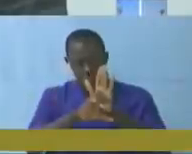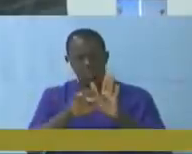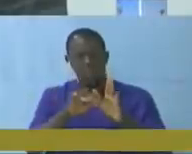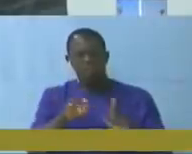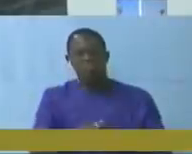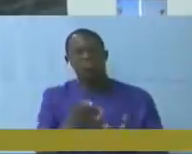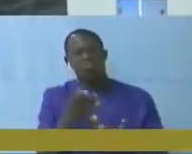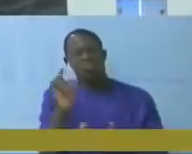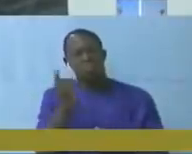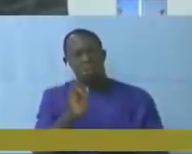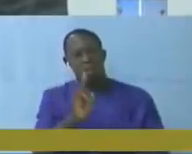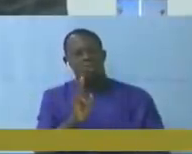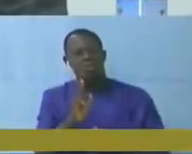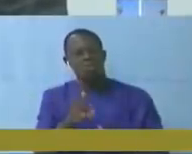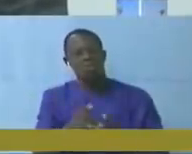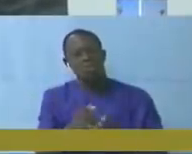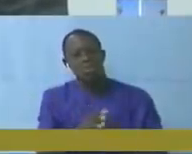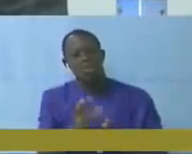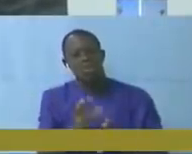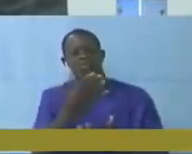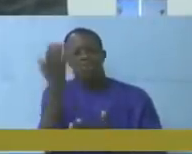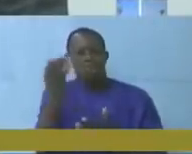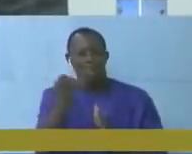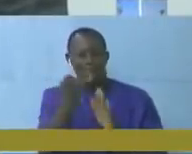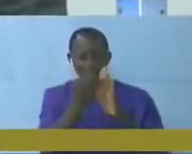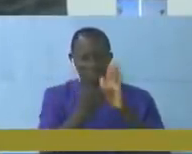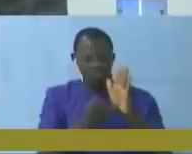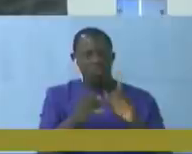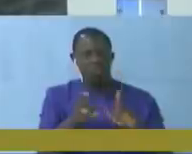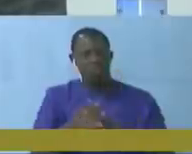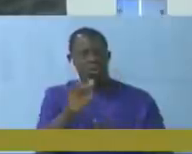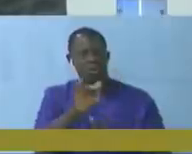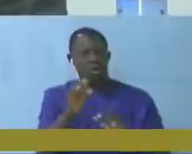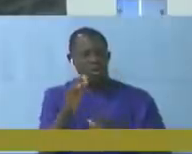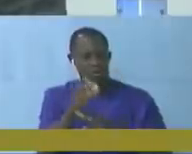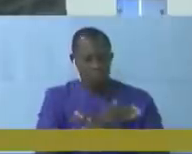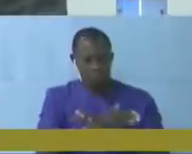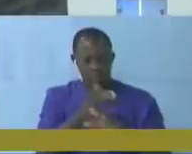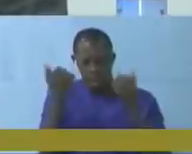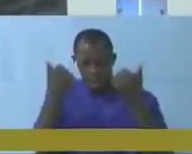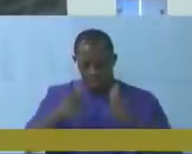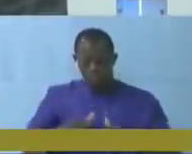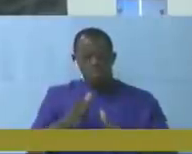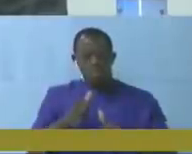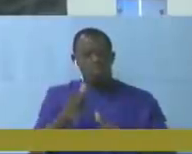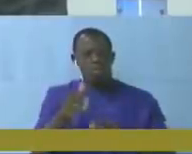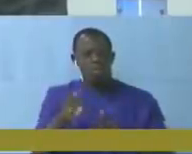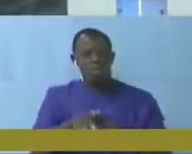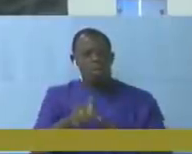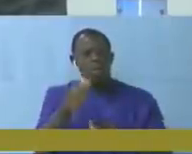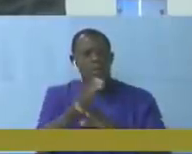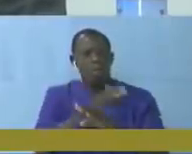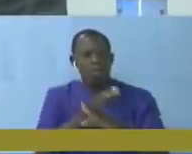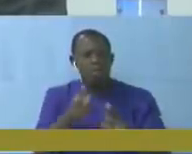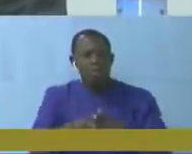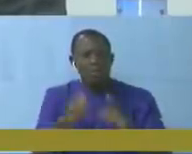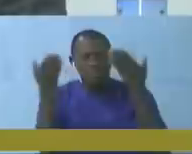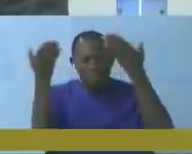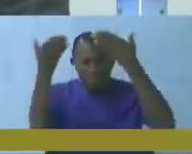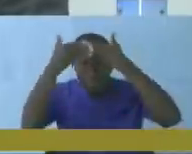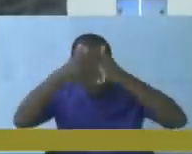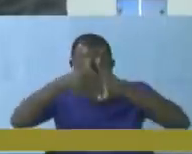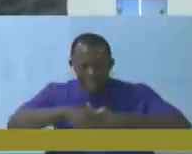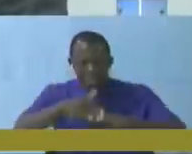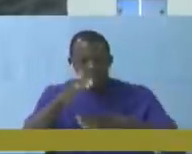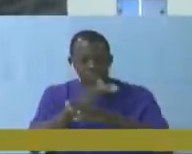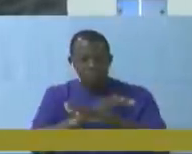What are some of the issues that happened at the eve of the passage of that